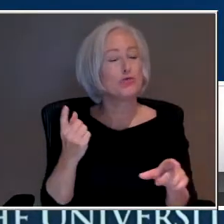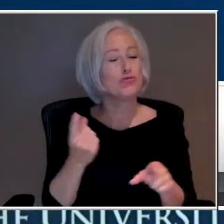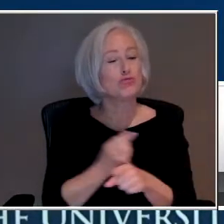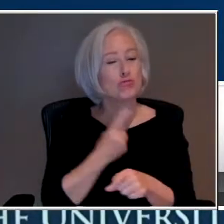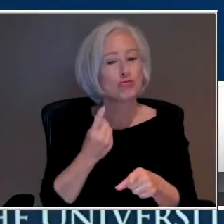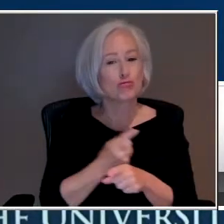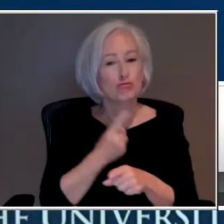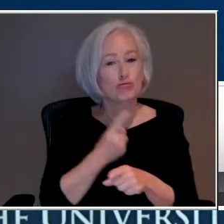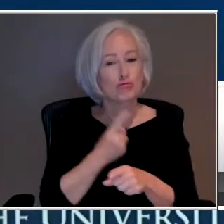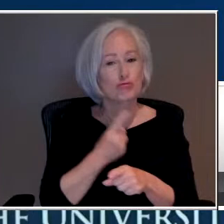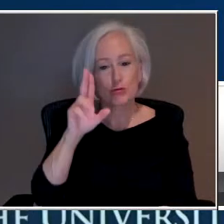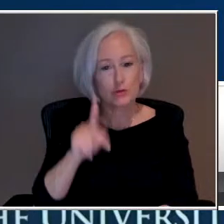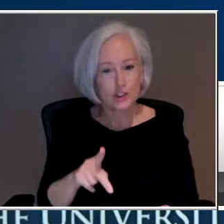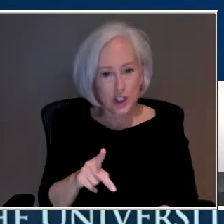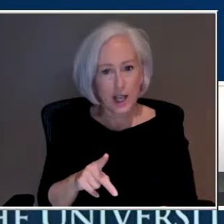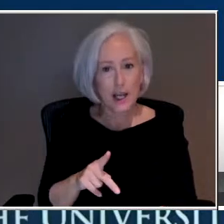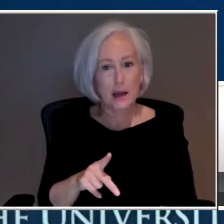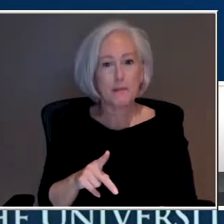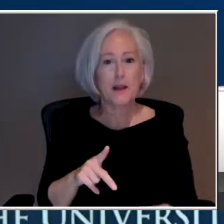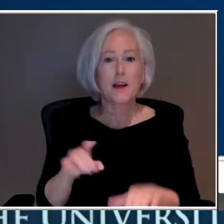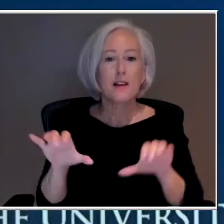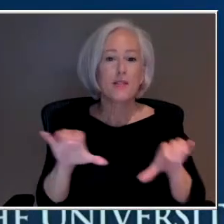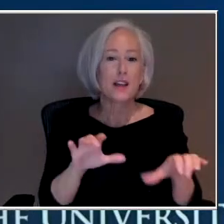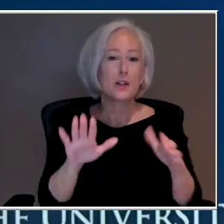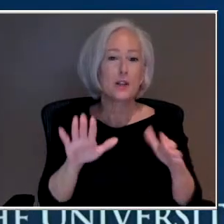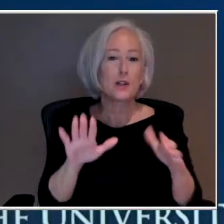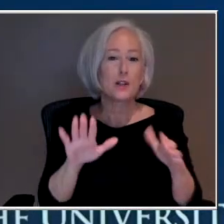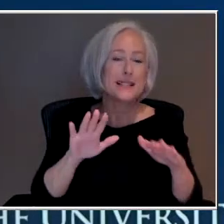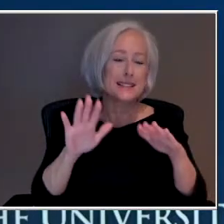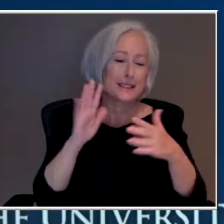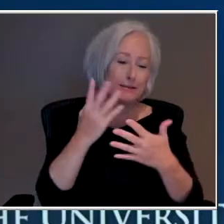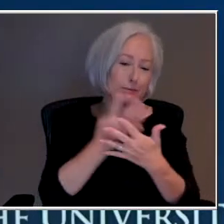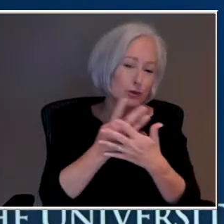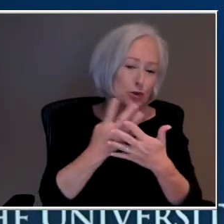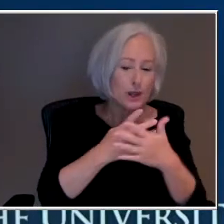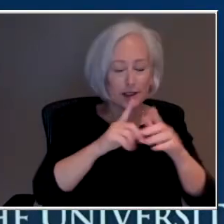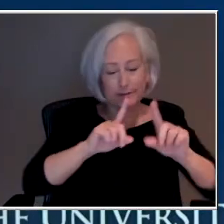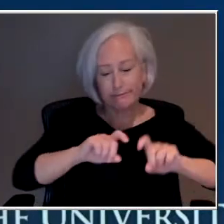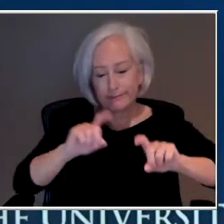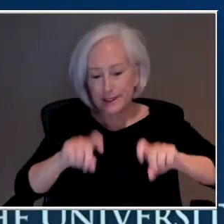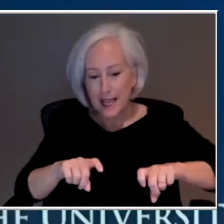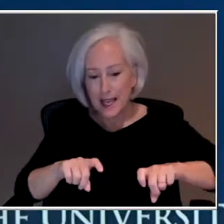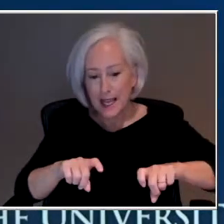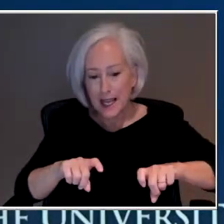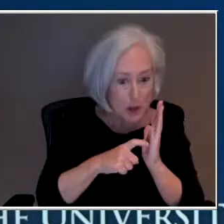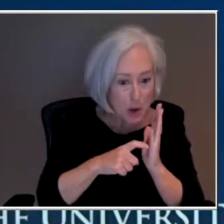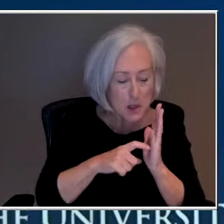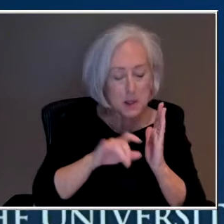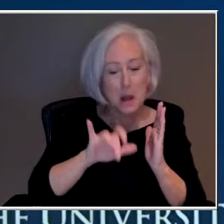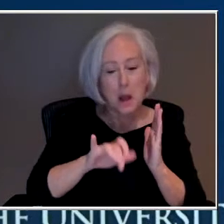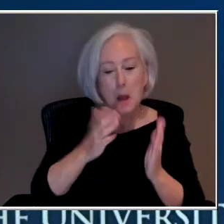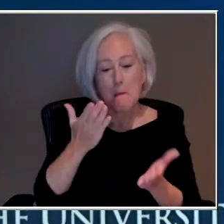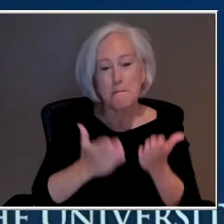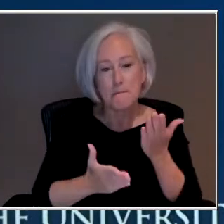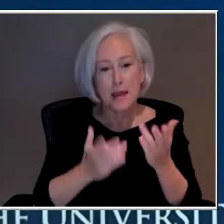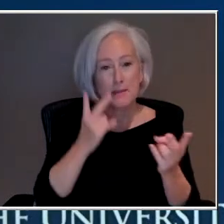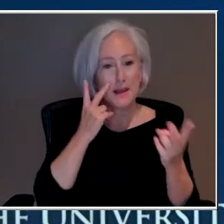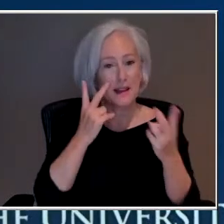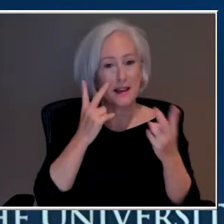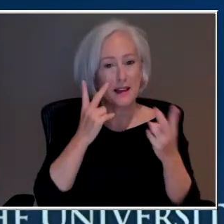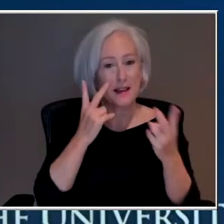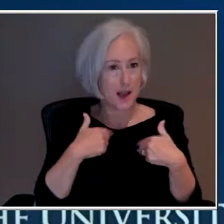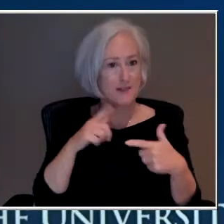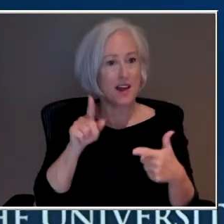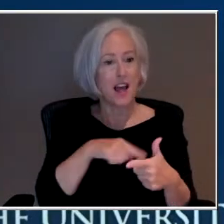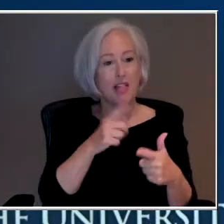to flag kids who have vision problems and send them our way for kind of secondary higher level exams. And so we have a wonderful